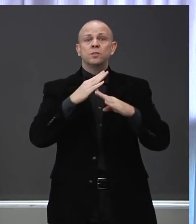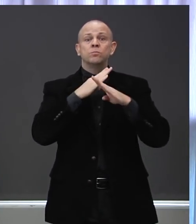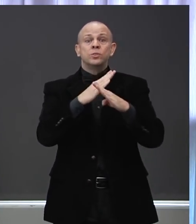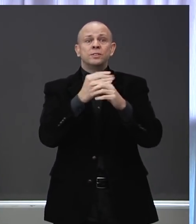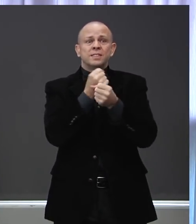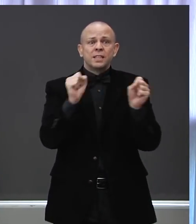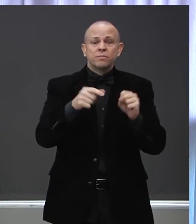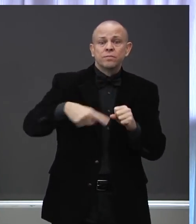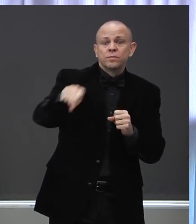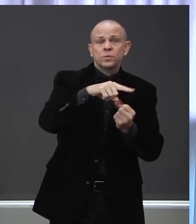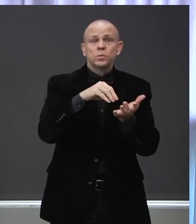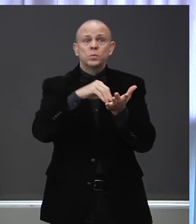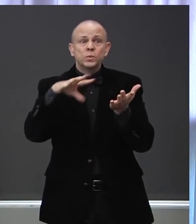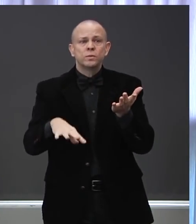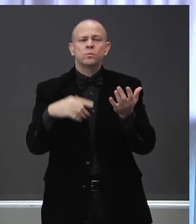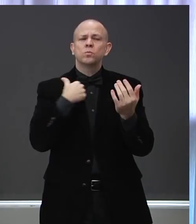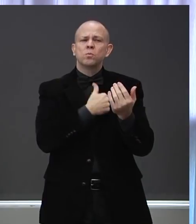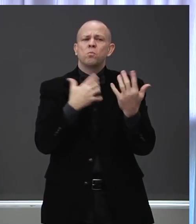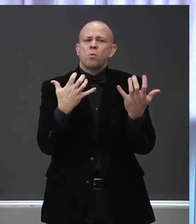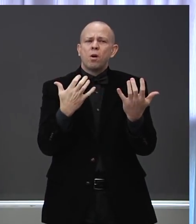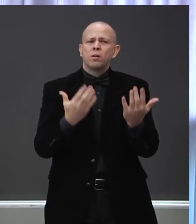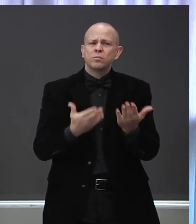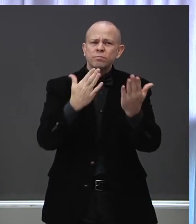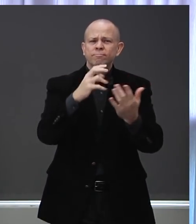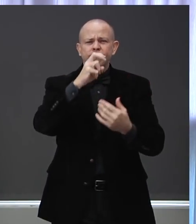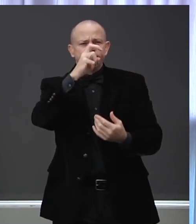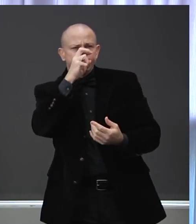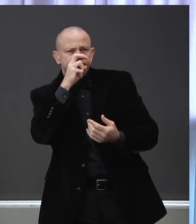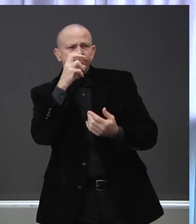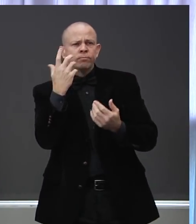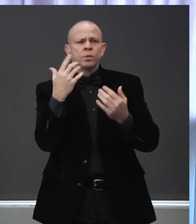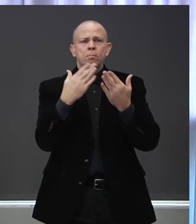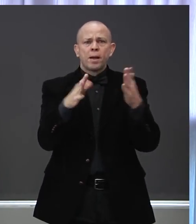includes strong public health protocols, and structured